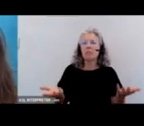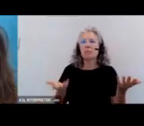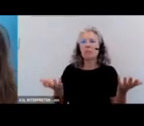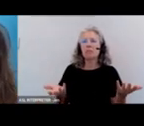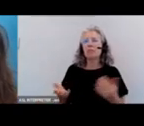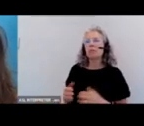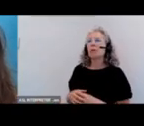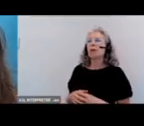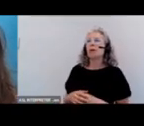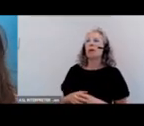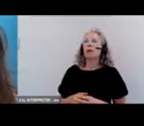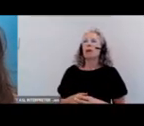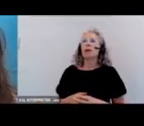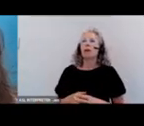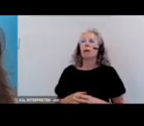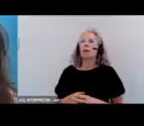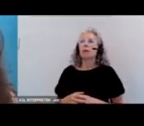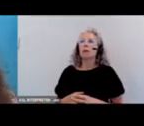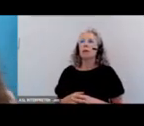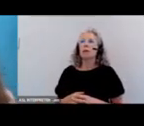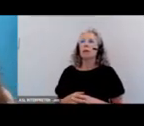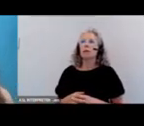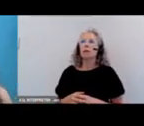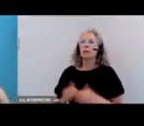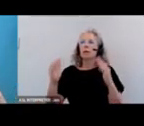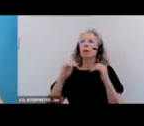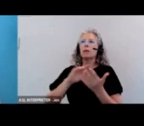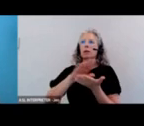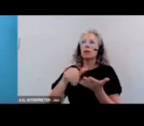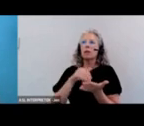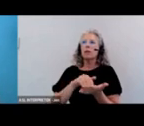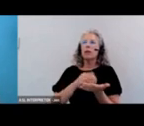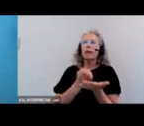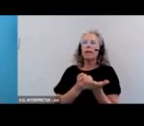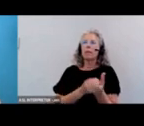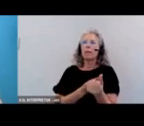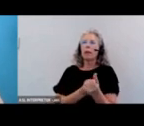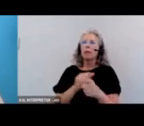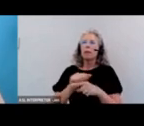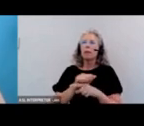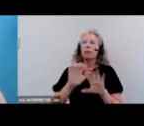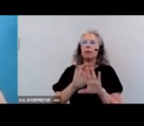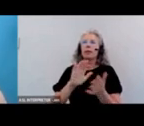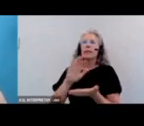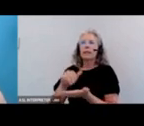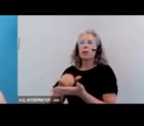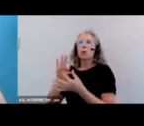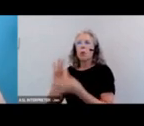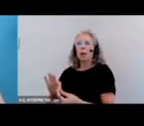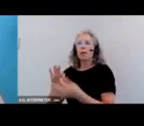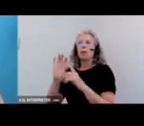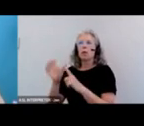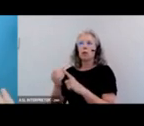So the next one down is centers evidence-based practices. And what I'm suggesting we're shifting to is centers relevant cultural